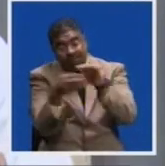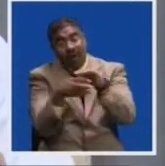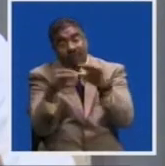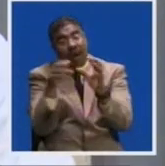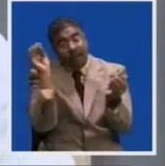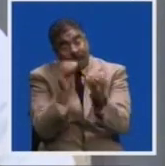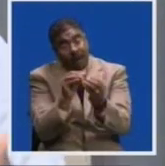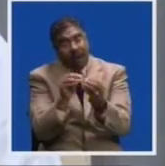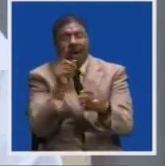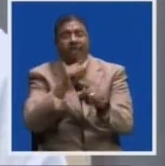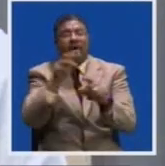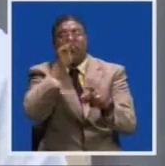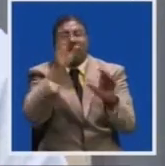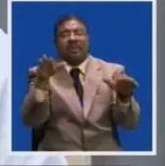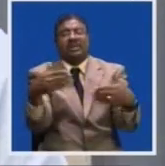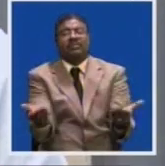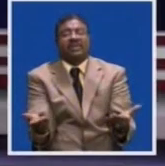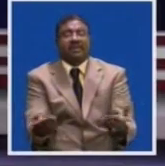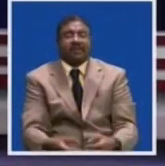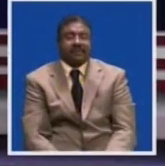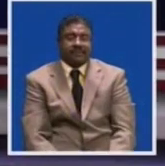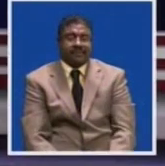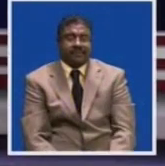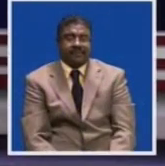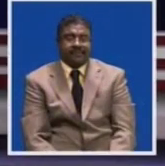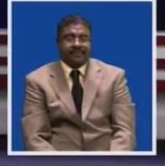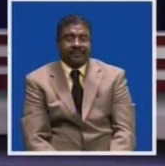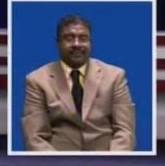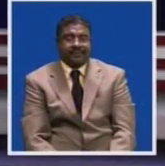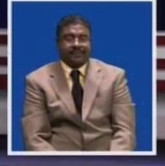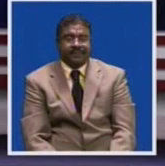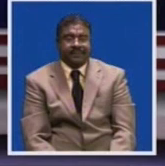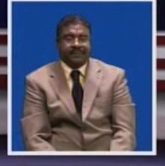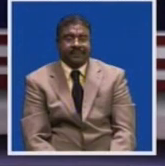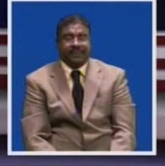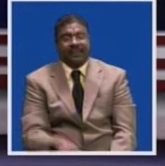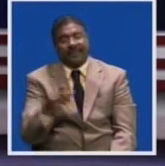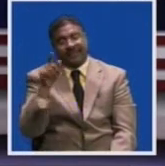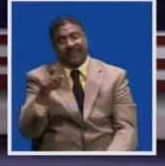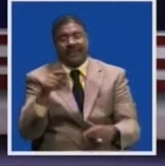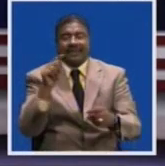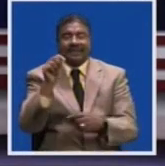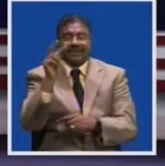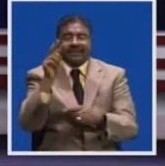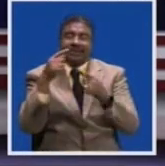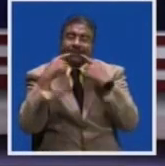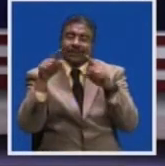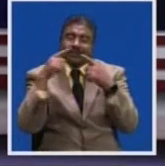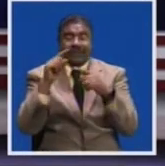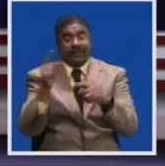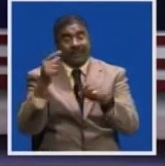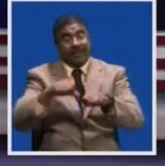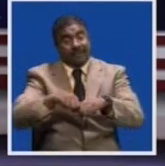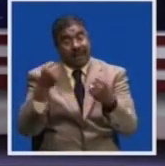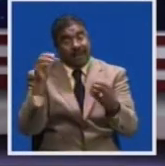generation, there isn't water. This is the ZNBC TV main news. We take